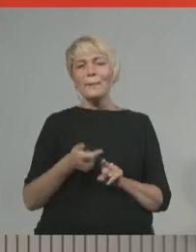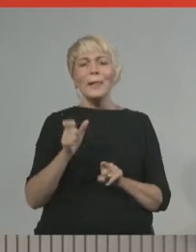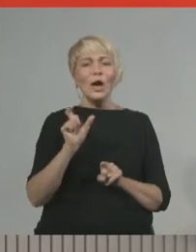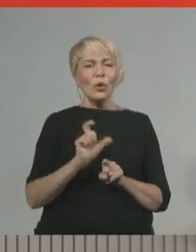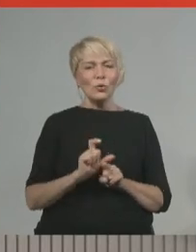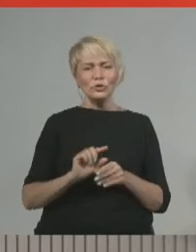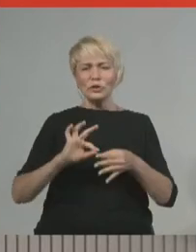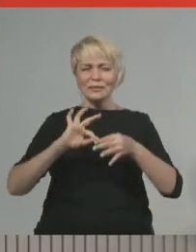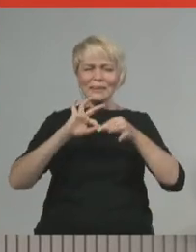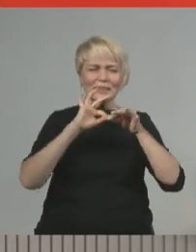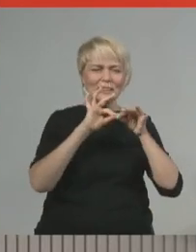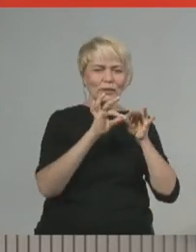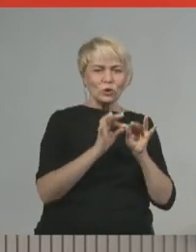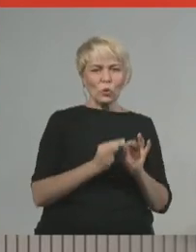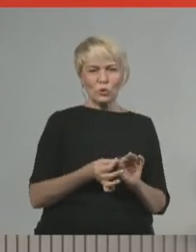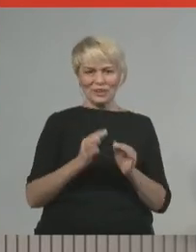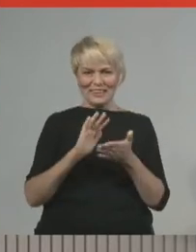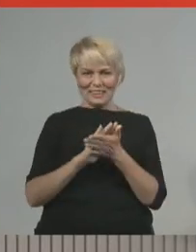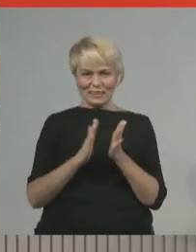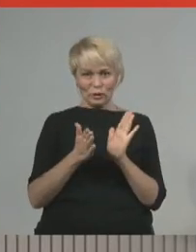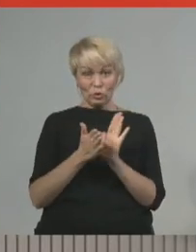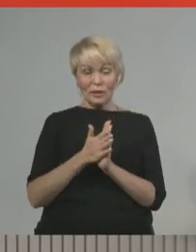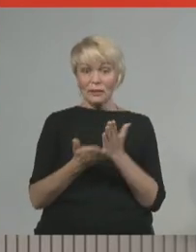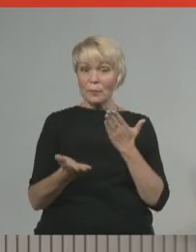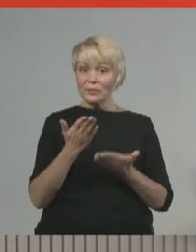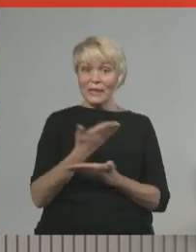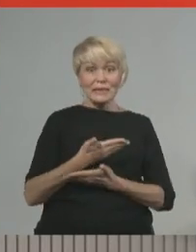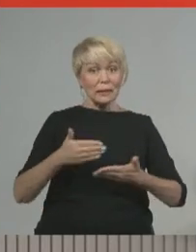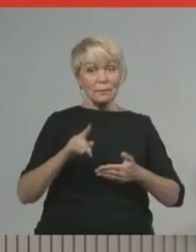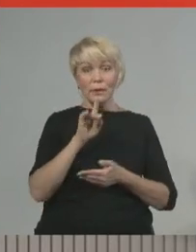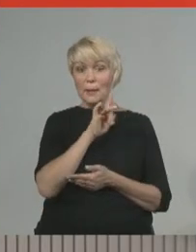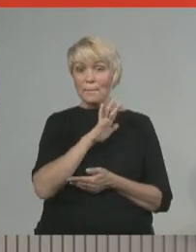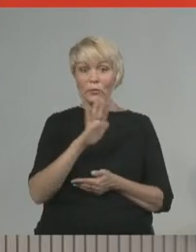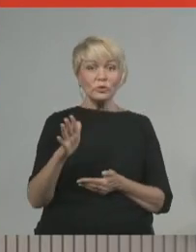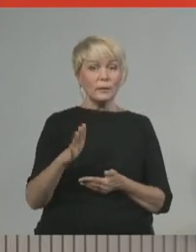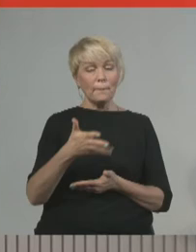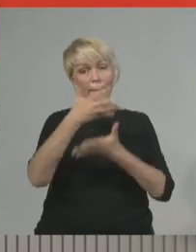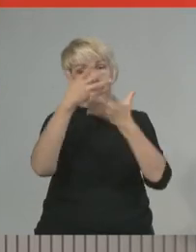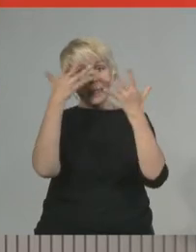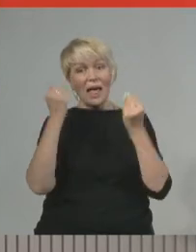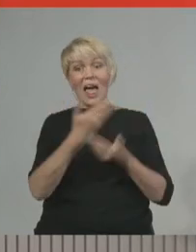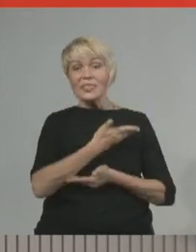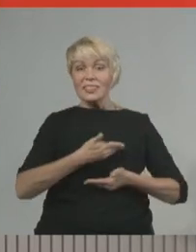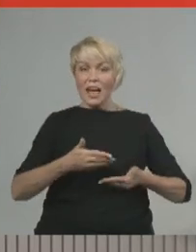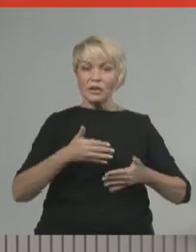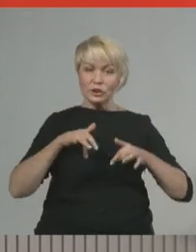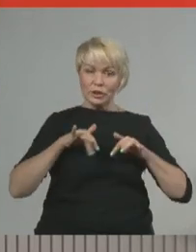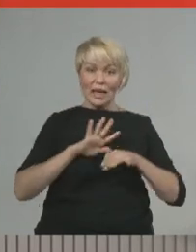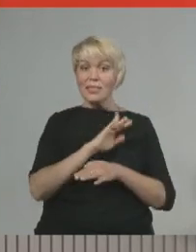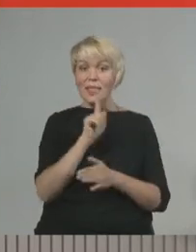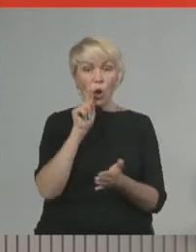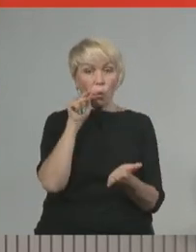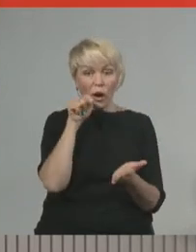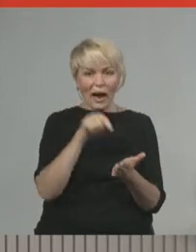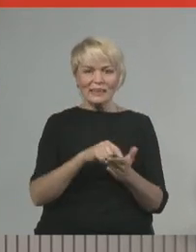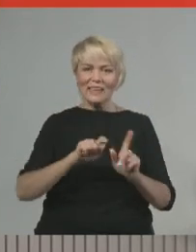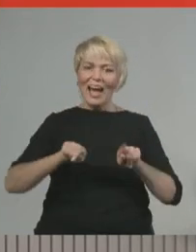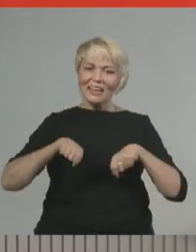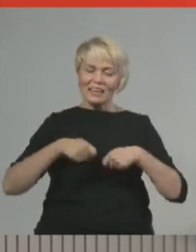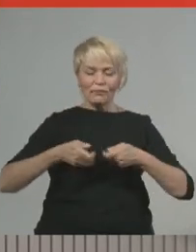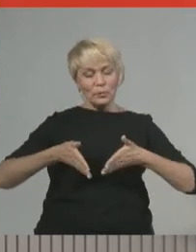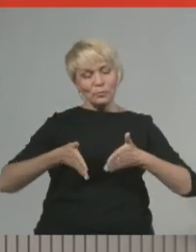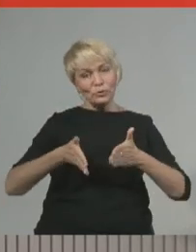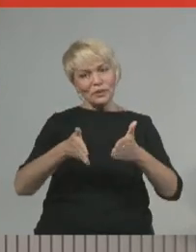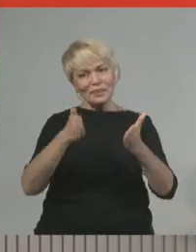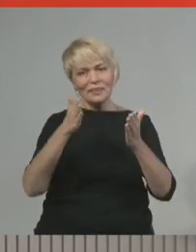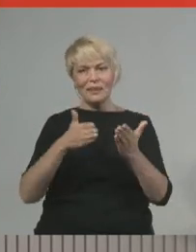and dislikes and it's really difficult to you know be apart from the situation but if we remember that we